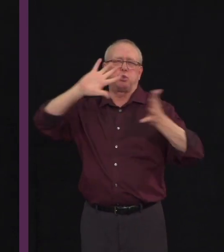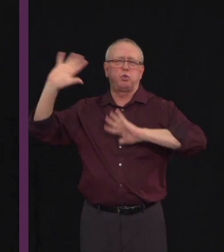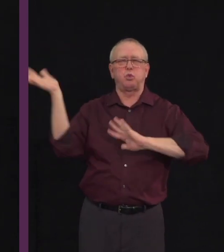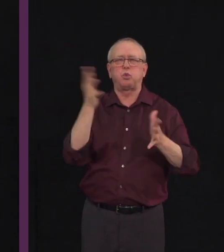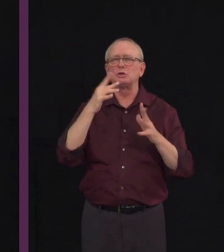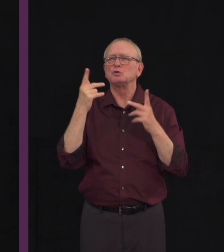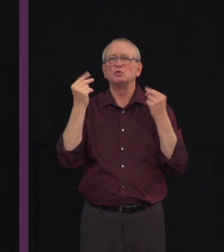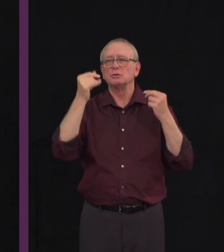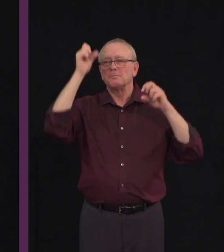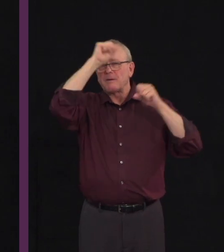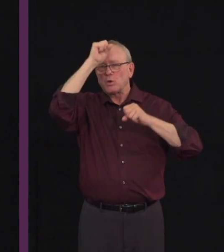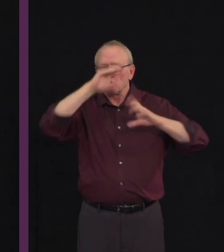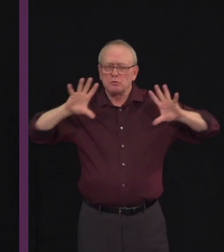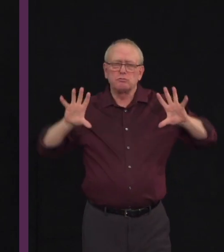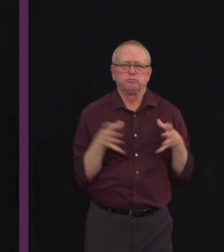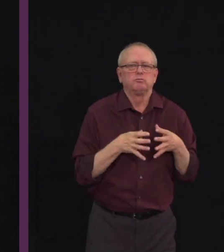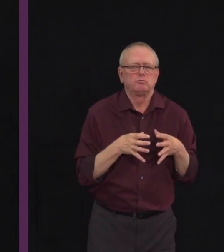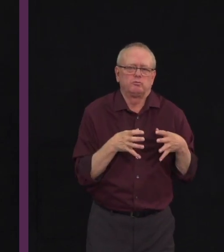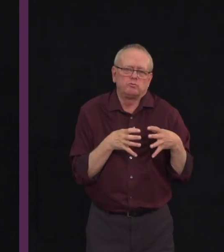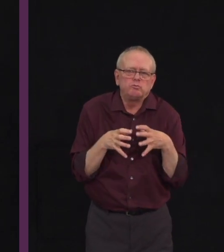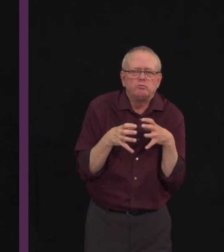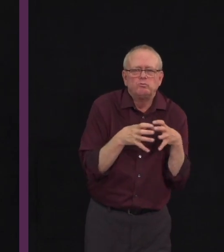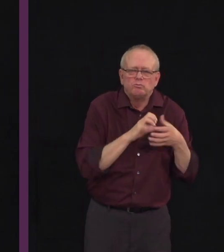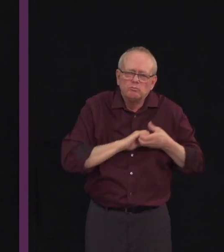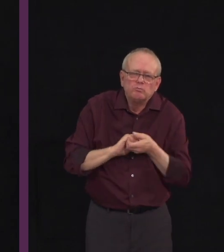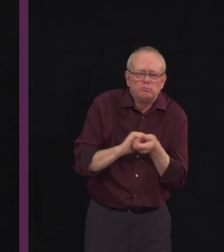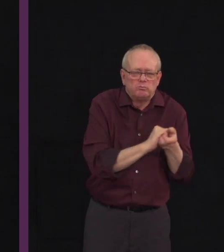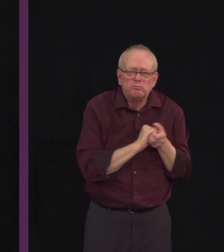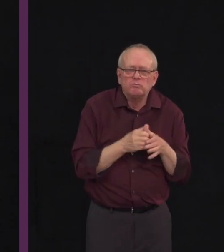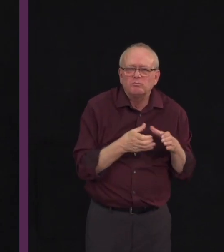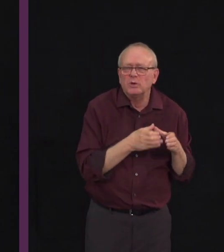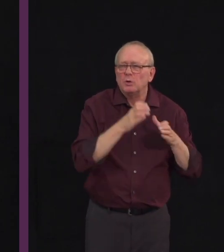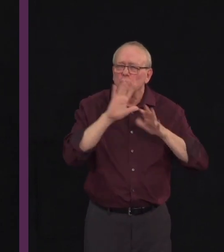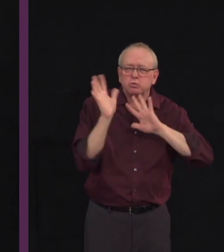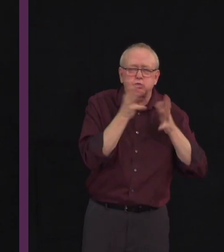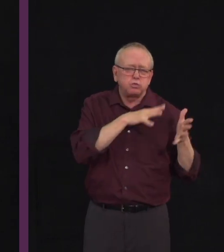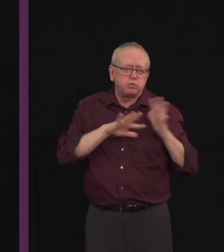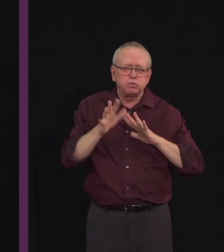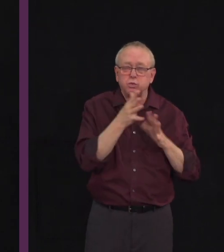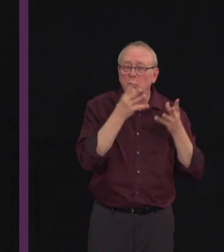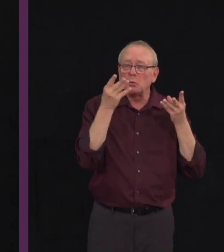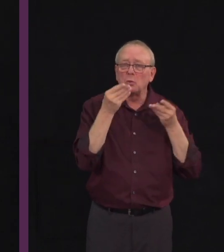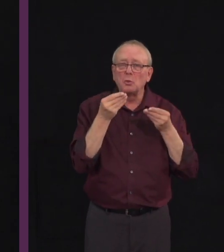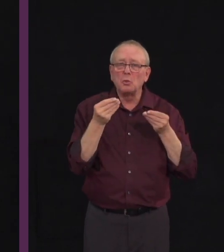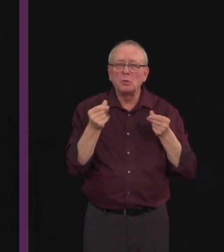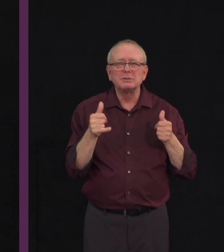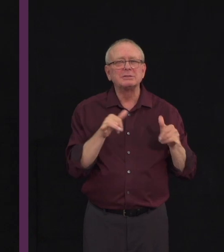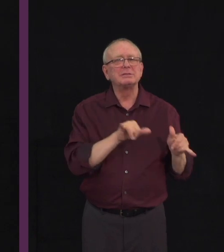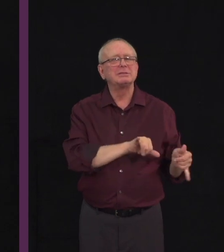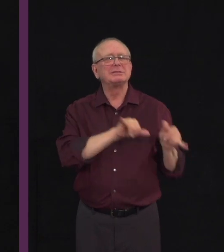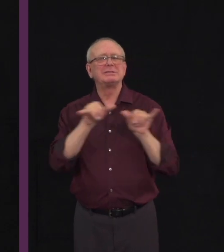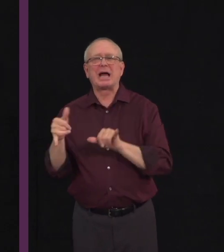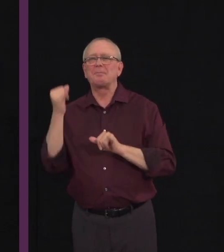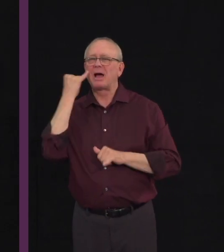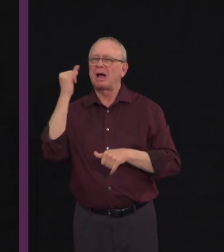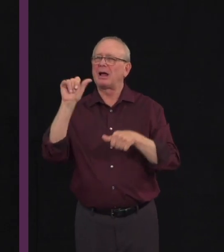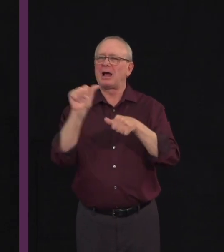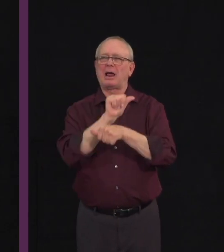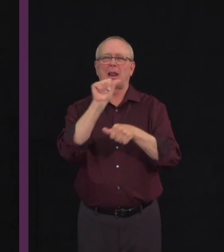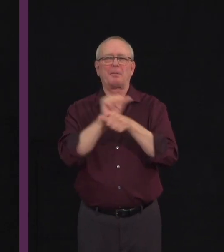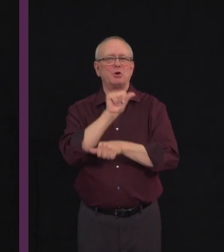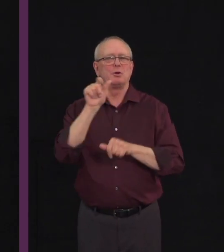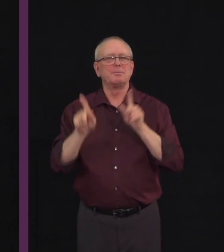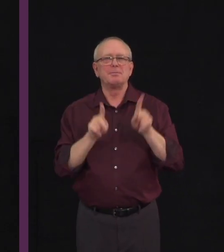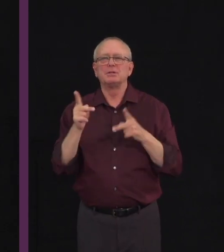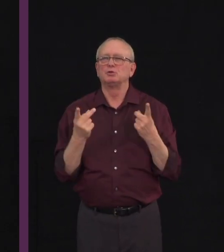it head on until it passes, a metaphor to illustrate how Albertans were dealing with the pandemic. Today, our situation has